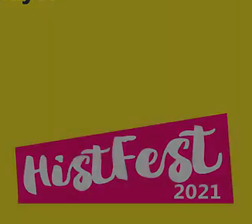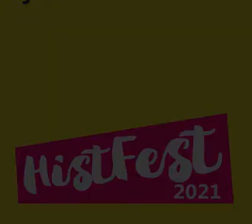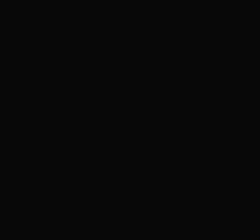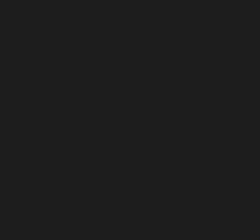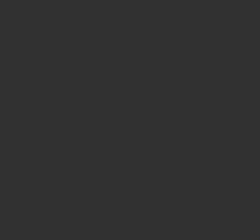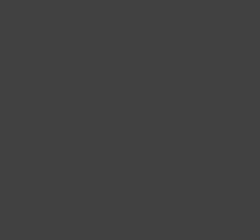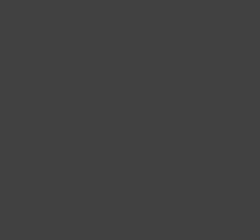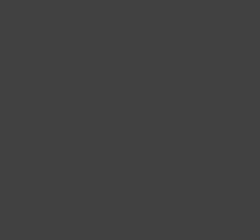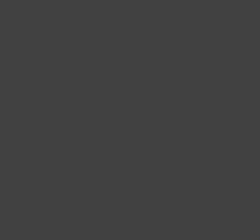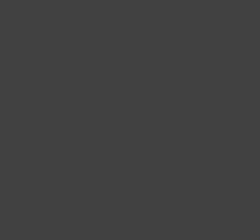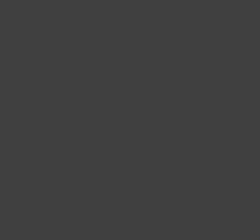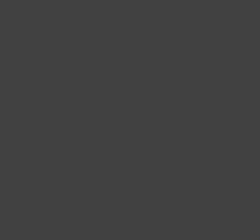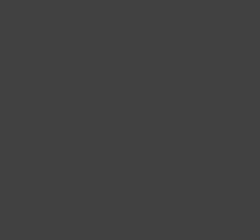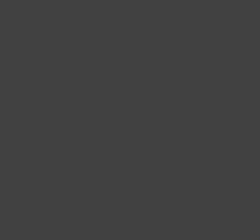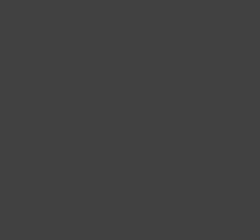Thank you.